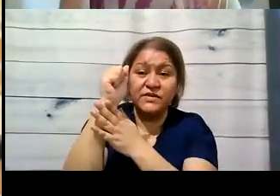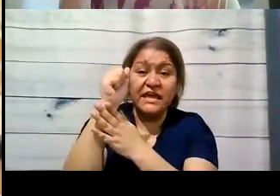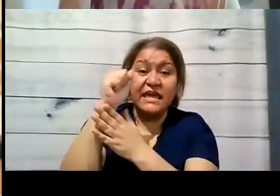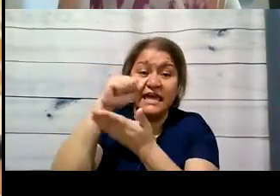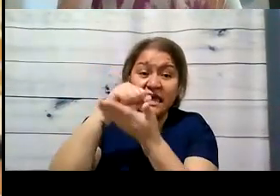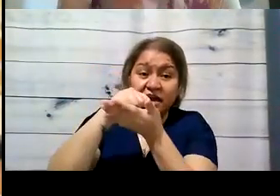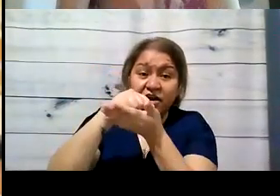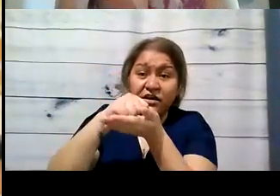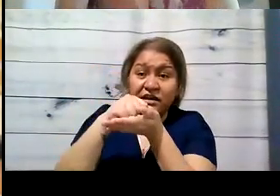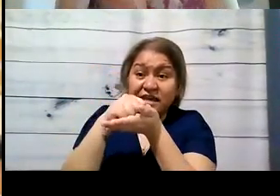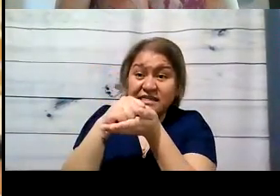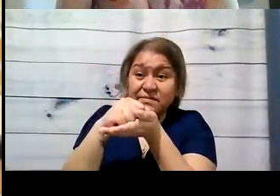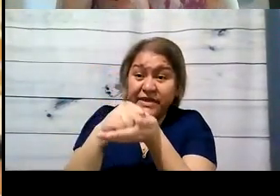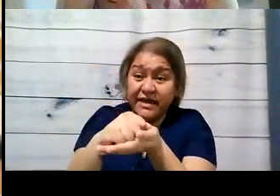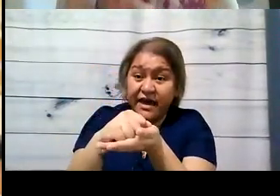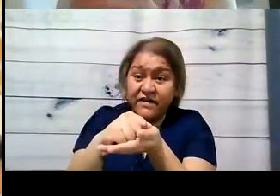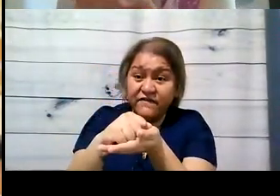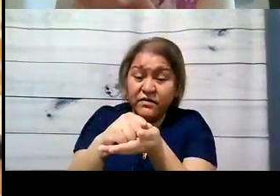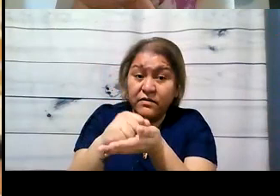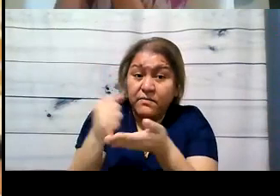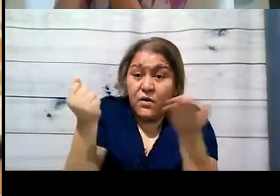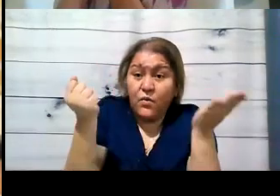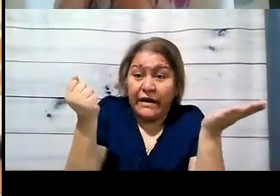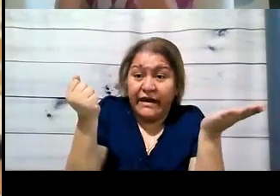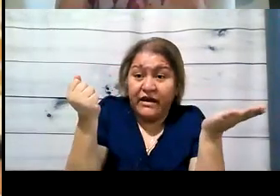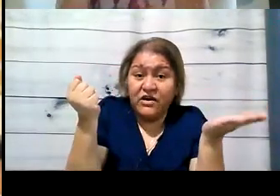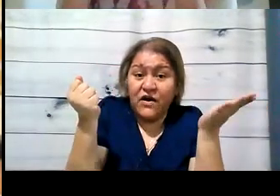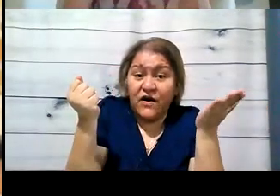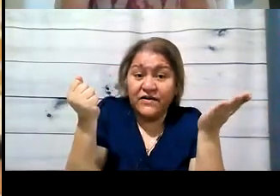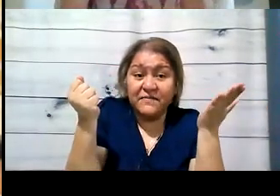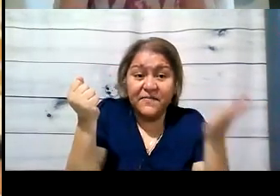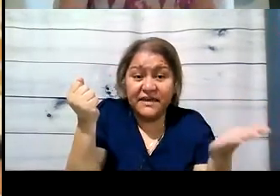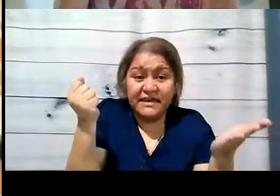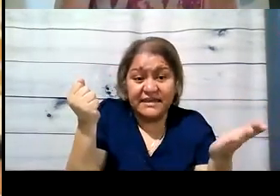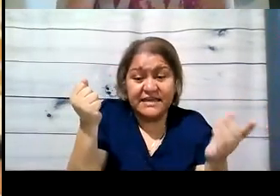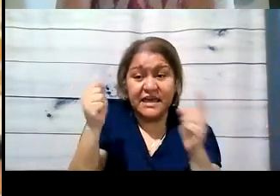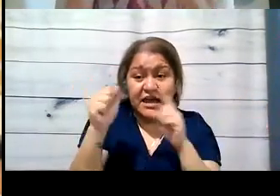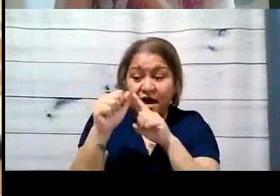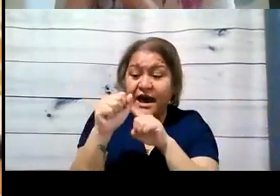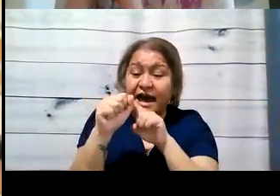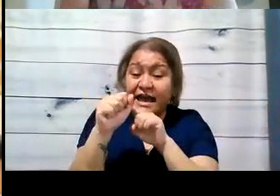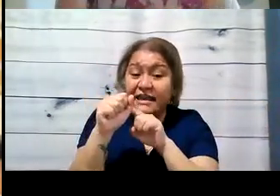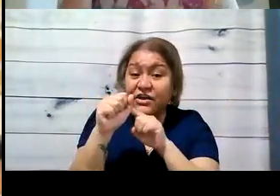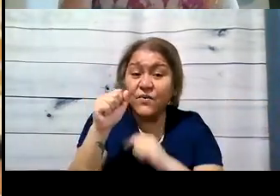it goes, here is the beehive, but where are the bees? Hiding